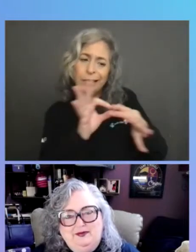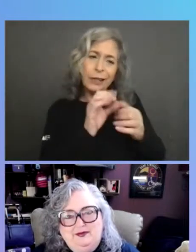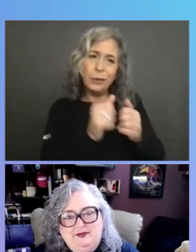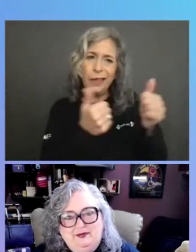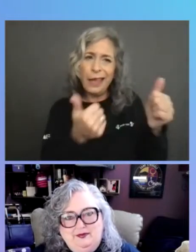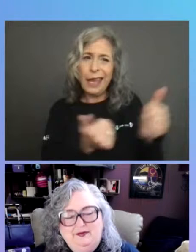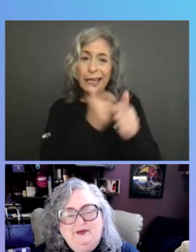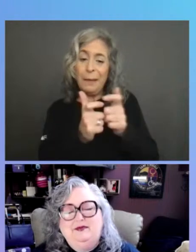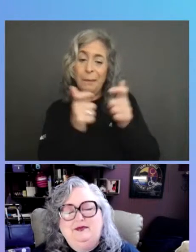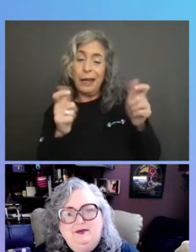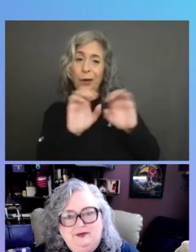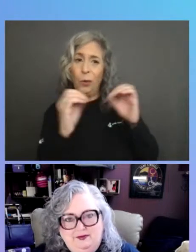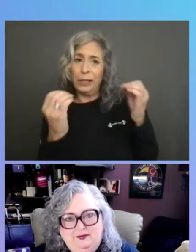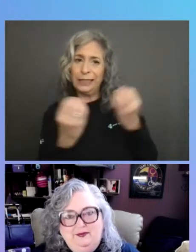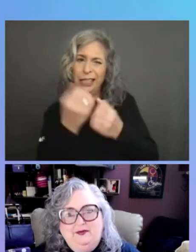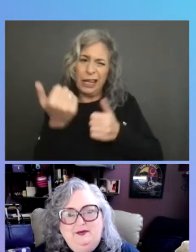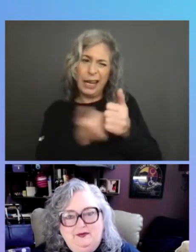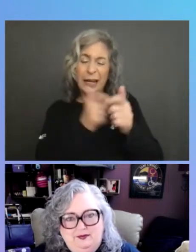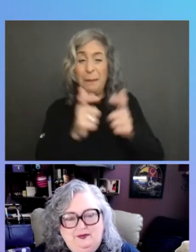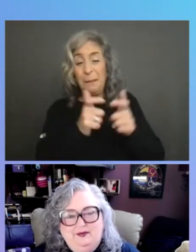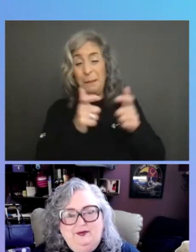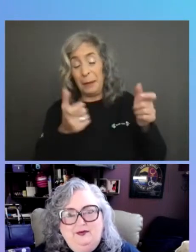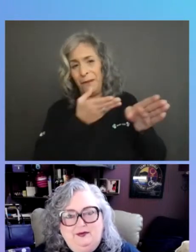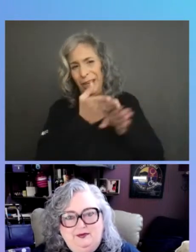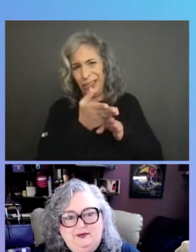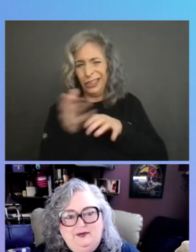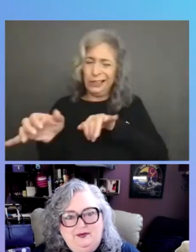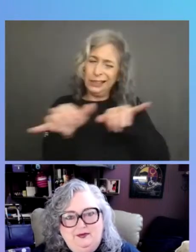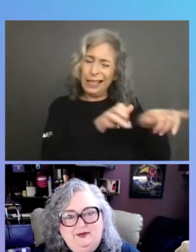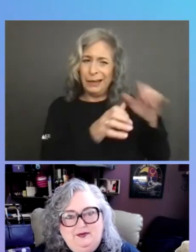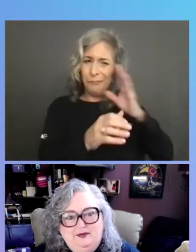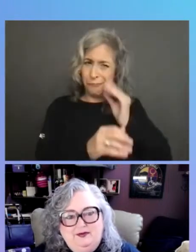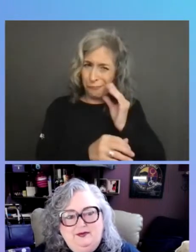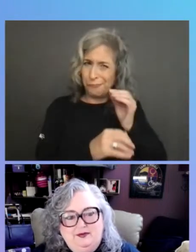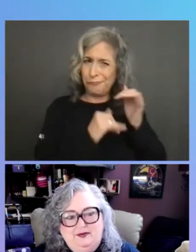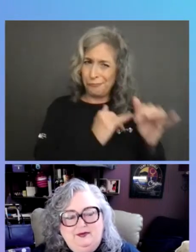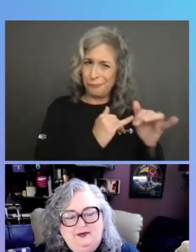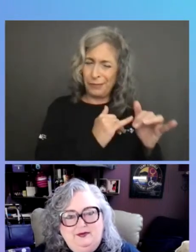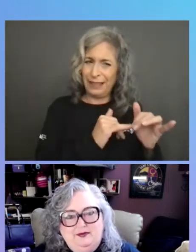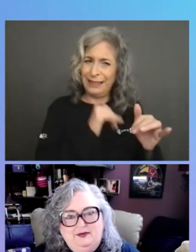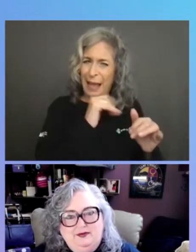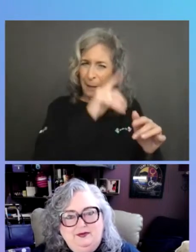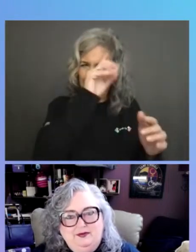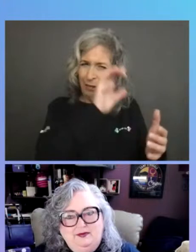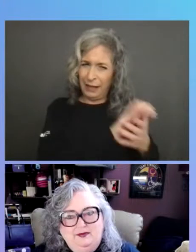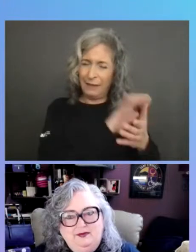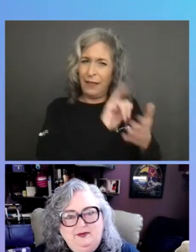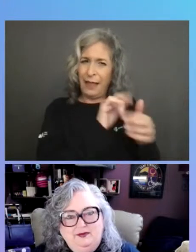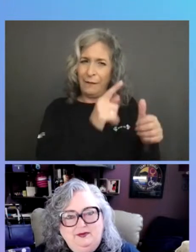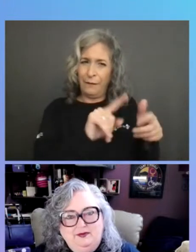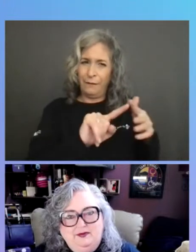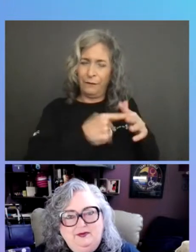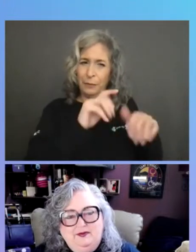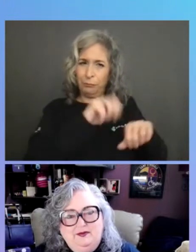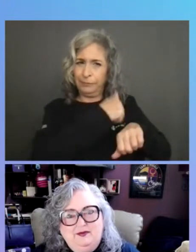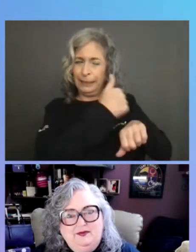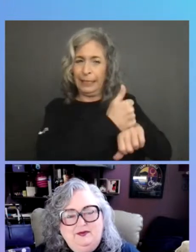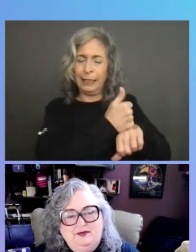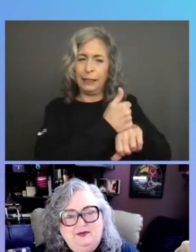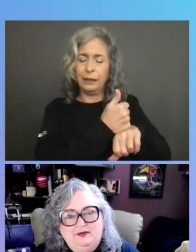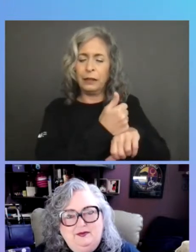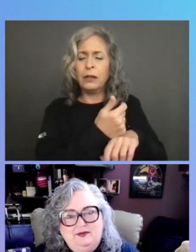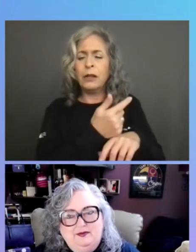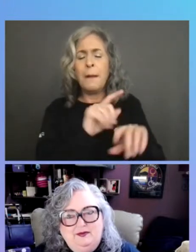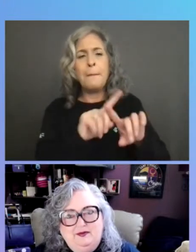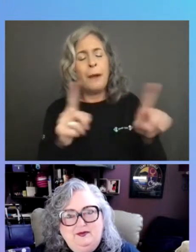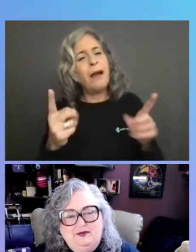major organization, any major profession. And so that consideration still exists. We still have to be cognizant of the fact that we're